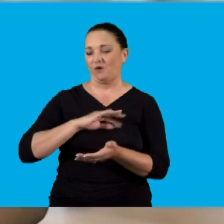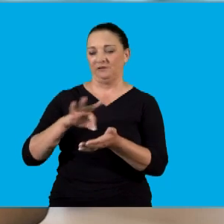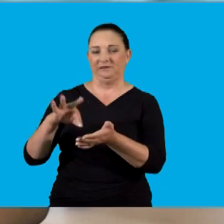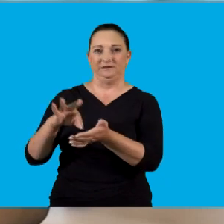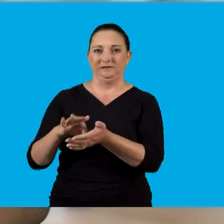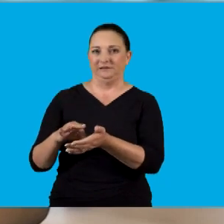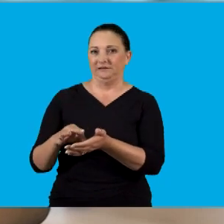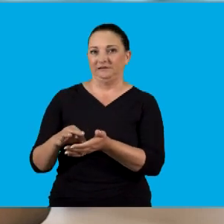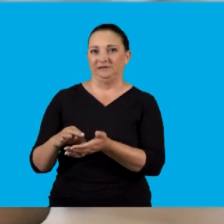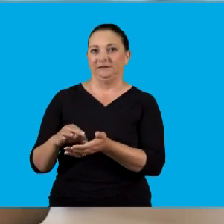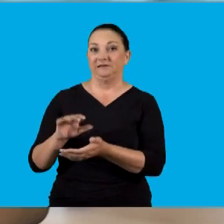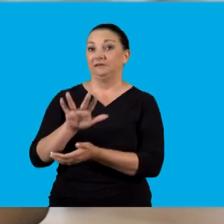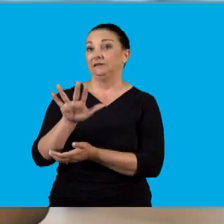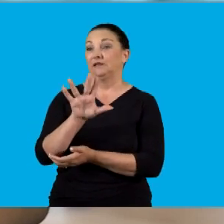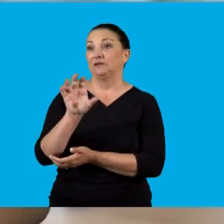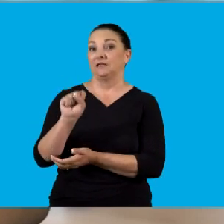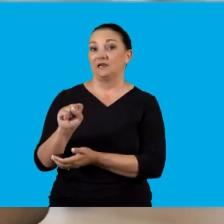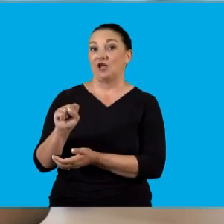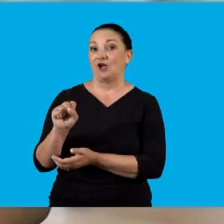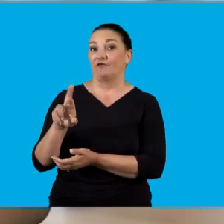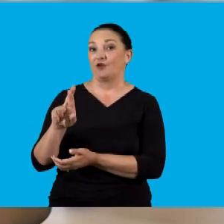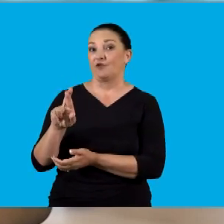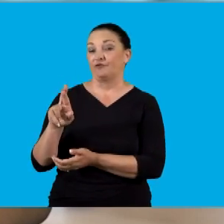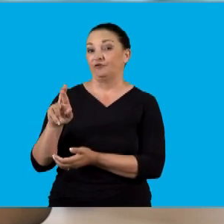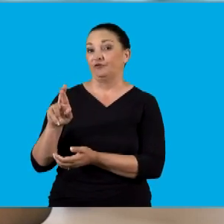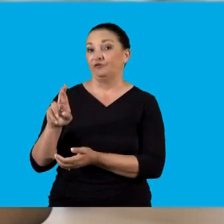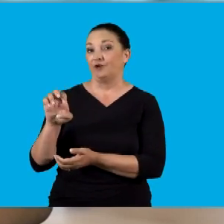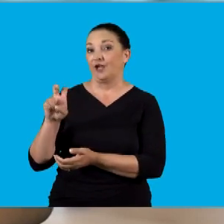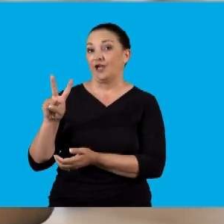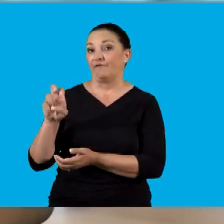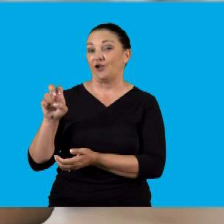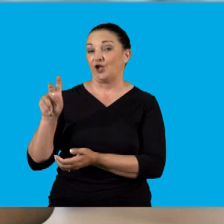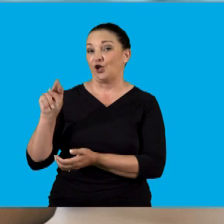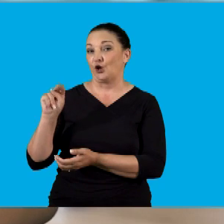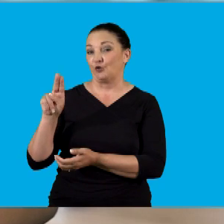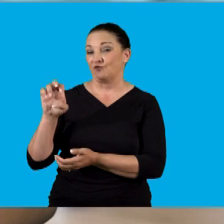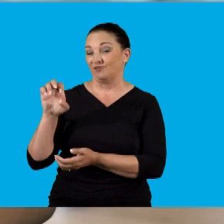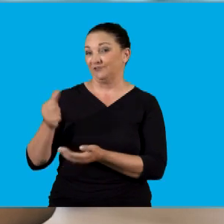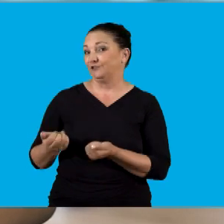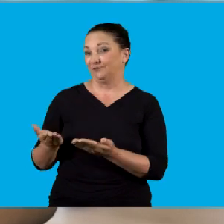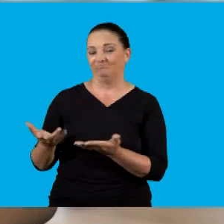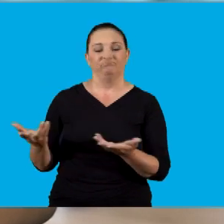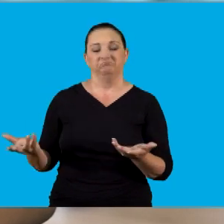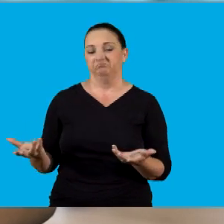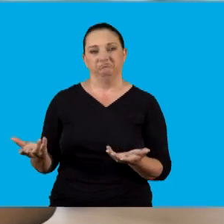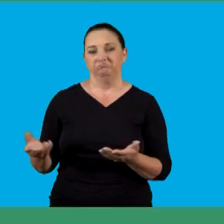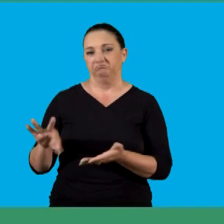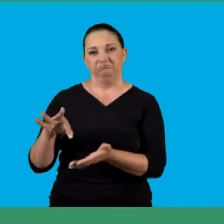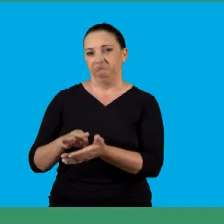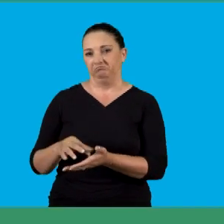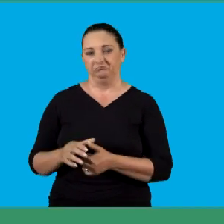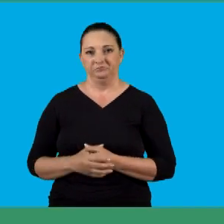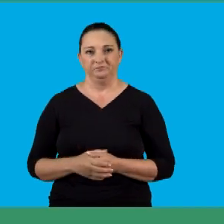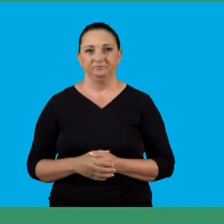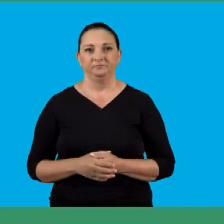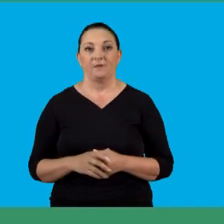move on to our second concept of the lesson, which is the meaning of the public and private sector. We'll start